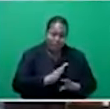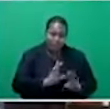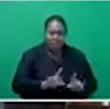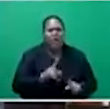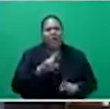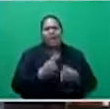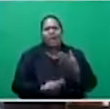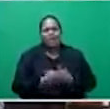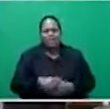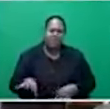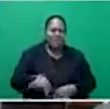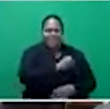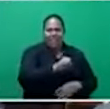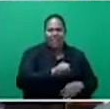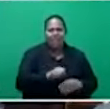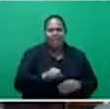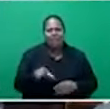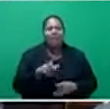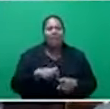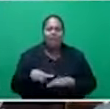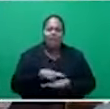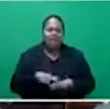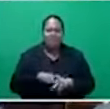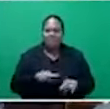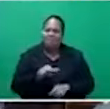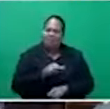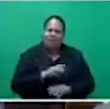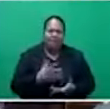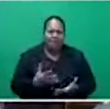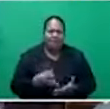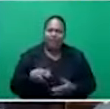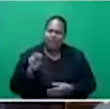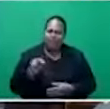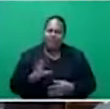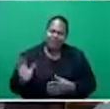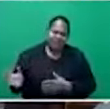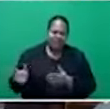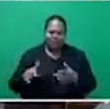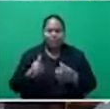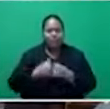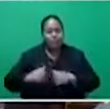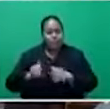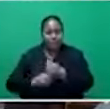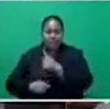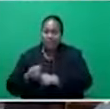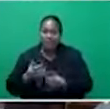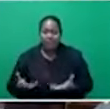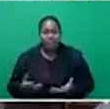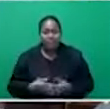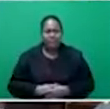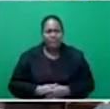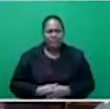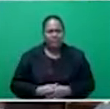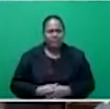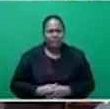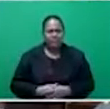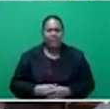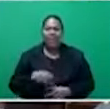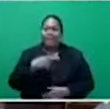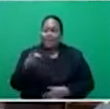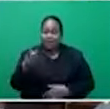landless on Tania Wanganika. They'll end up as squatters here. When Honourable Niko Nawaikula, well, no longer Honourable, Niko